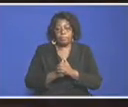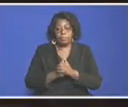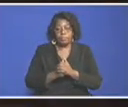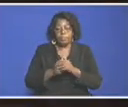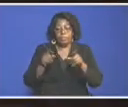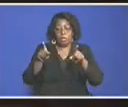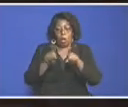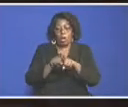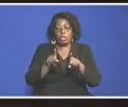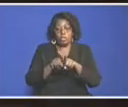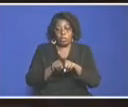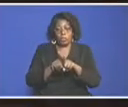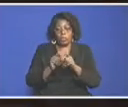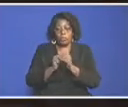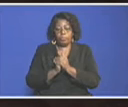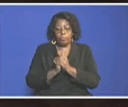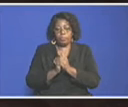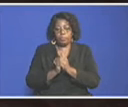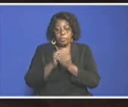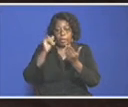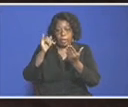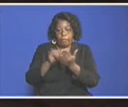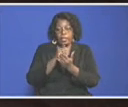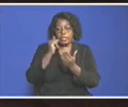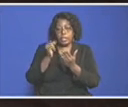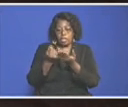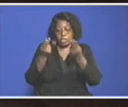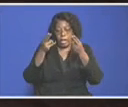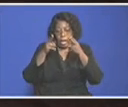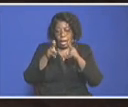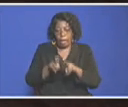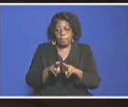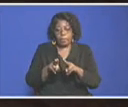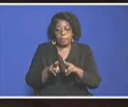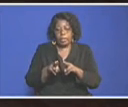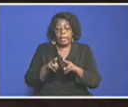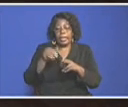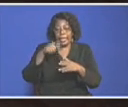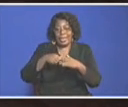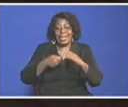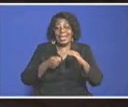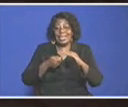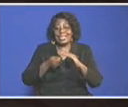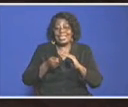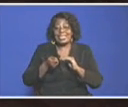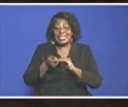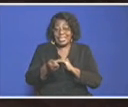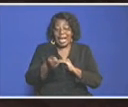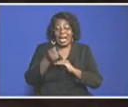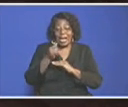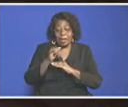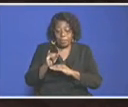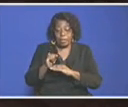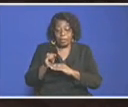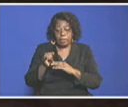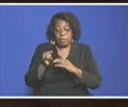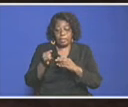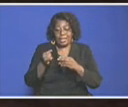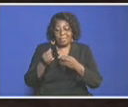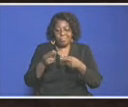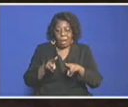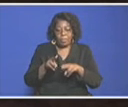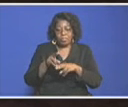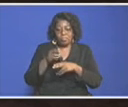Also talking crime news, an active investigation underway into a fatal stabbing incident which took place shortly after 7 last